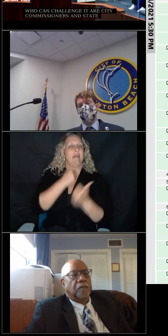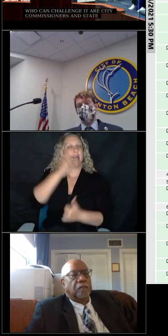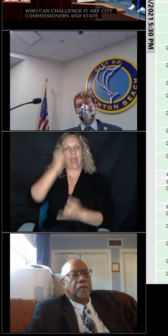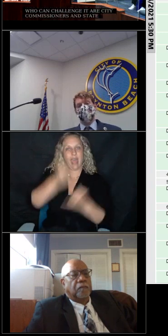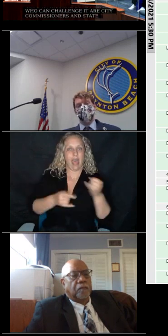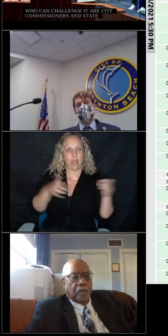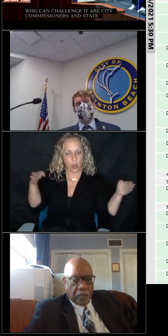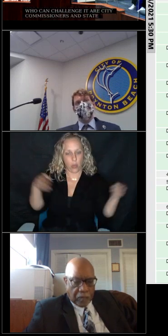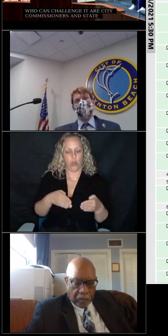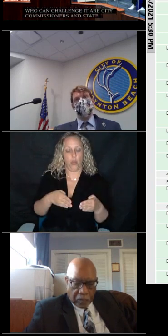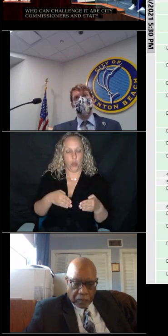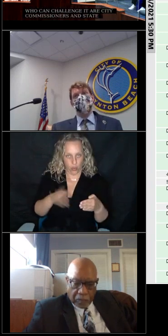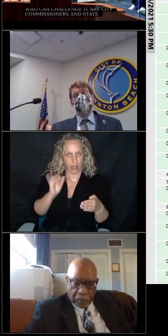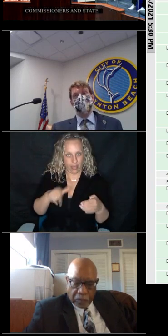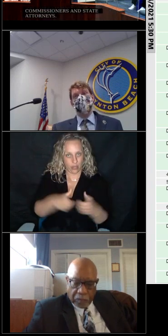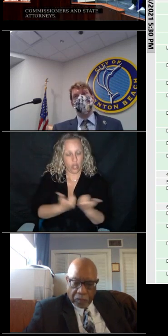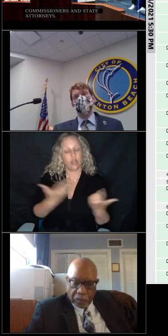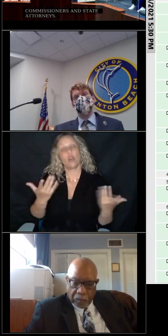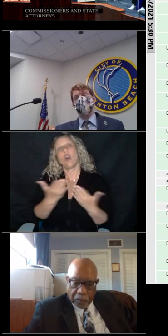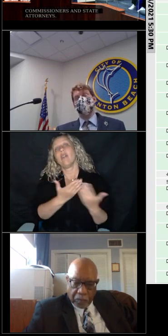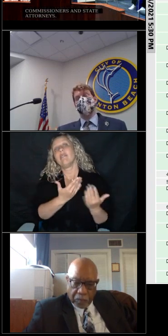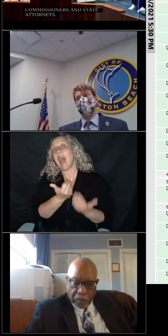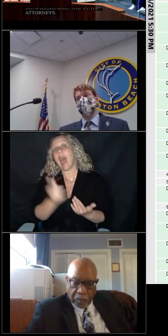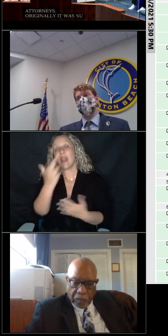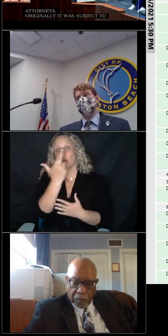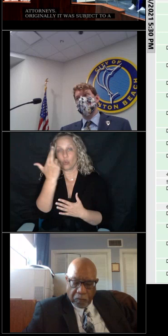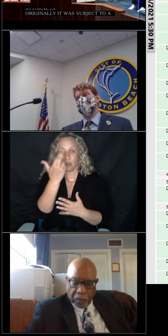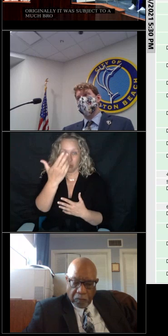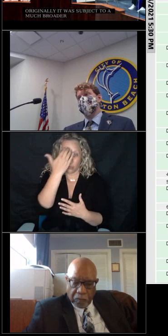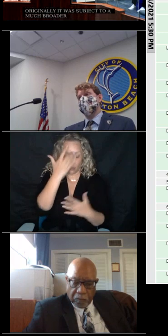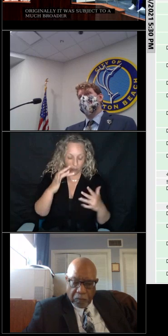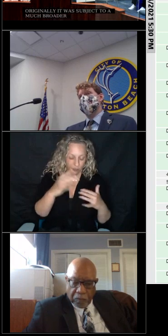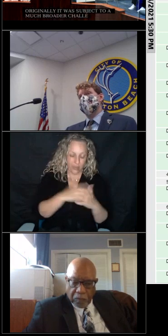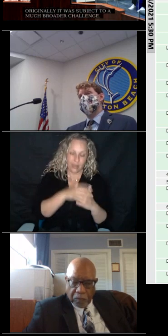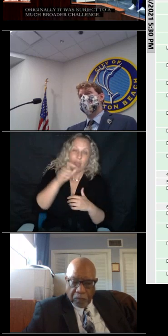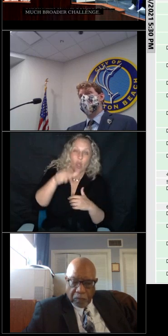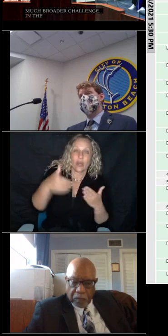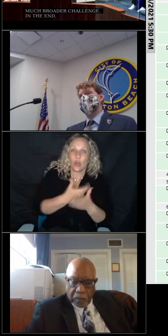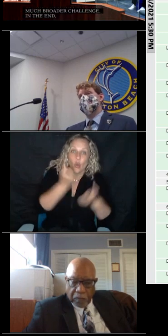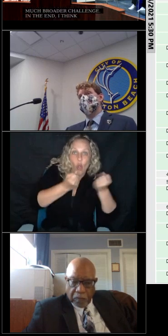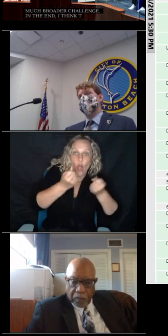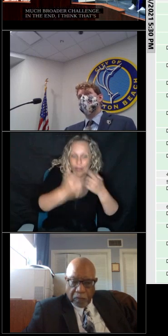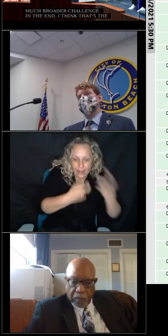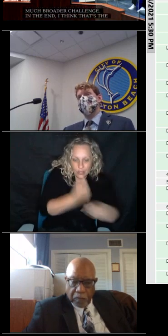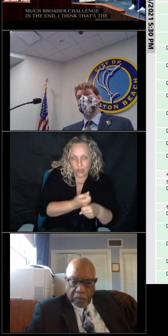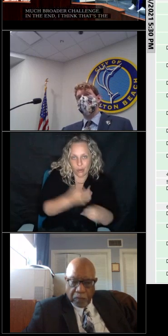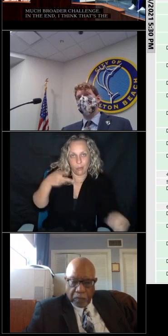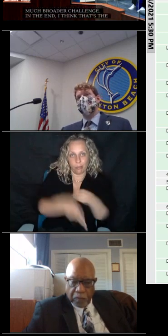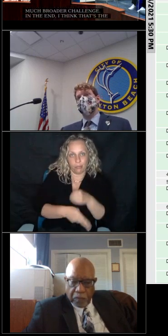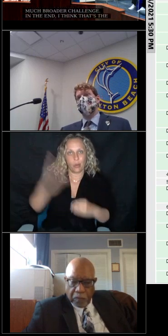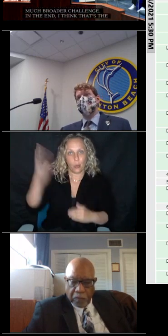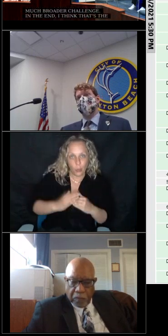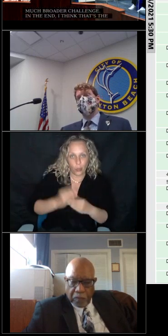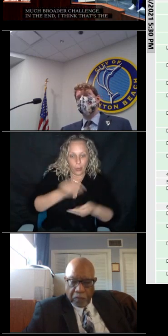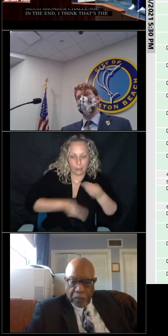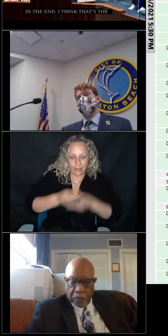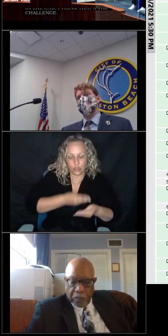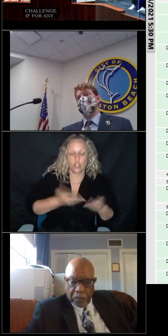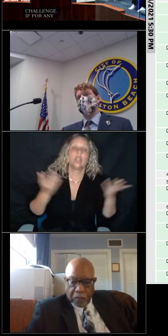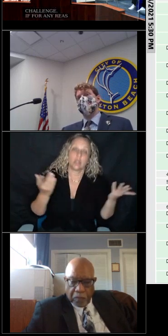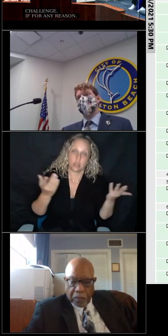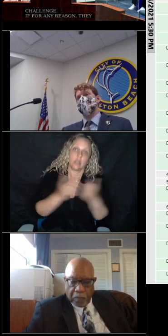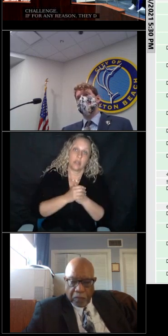that's the challenge. So if for any reason, if they don't need new cars this year, so they get a lower budget,